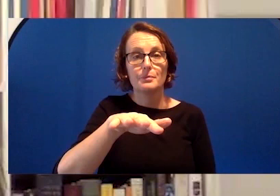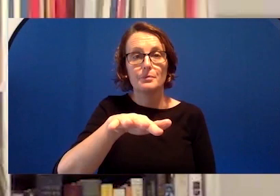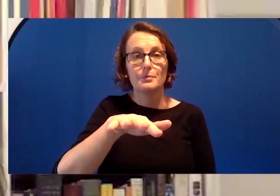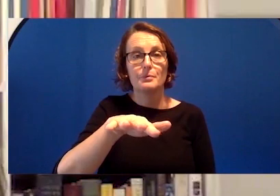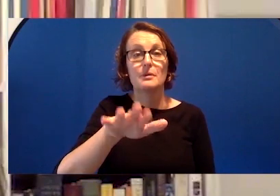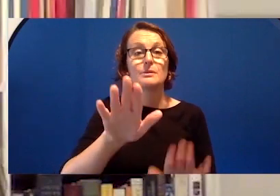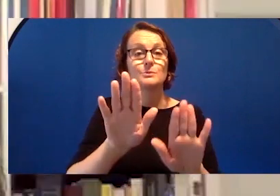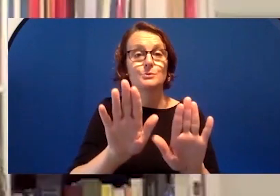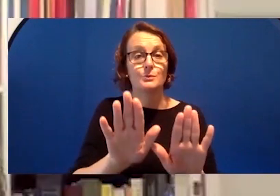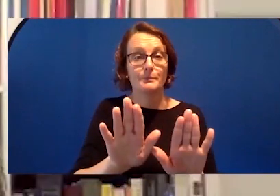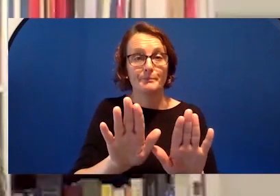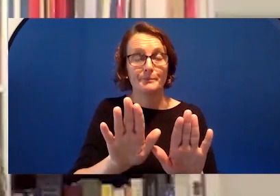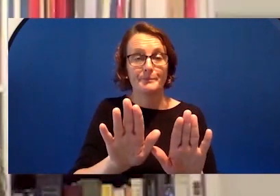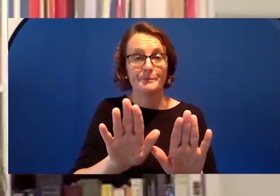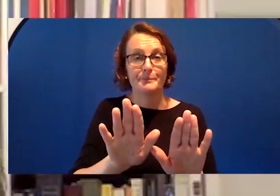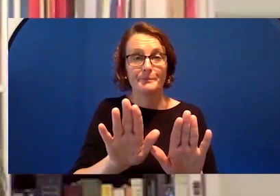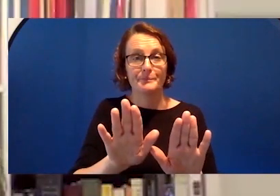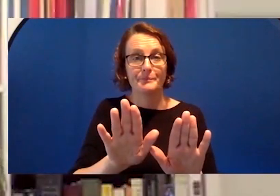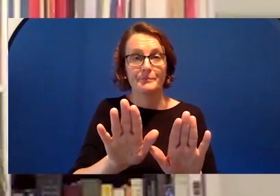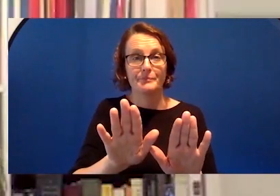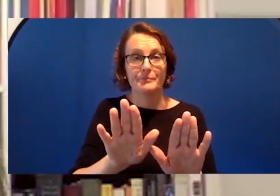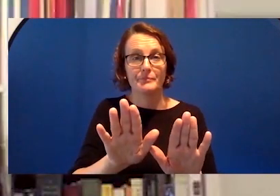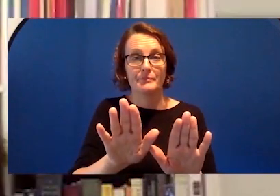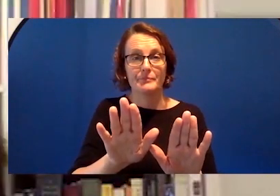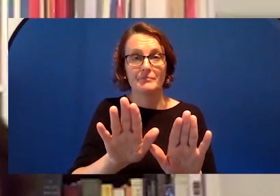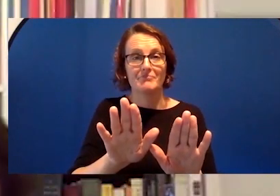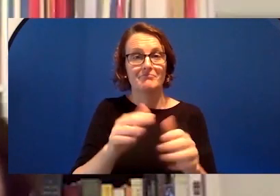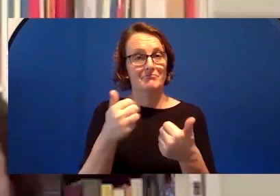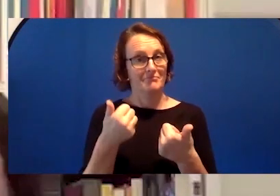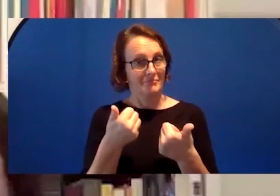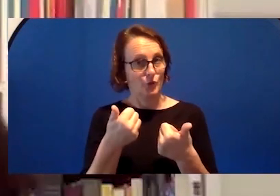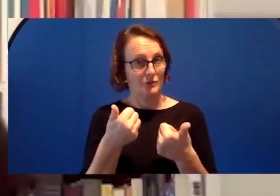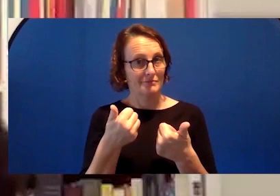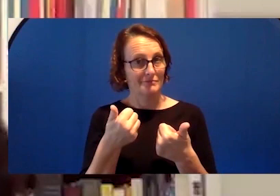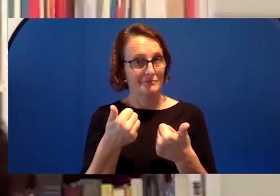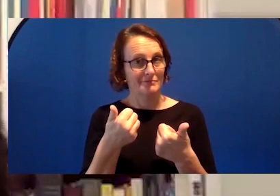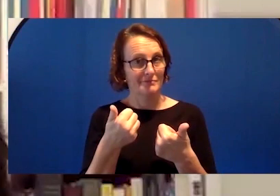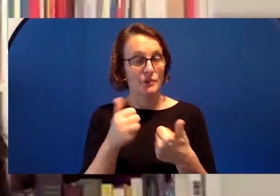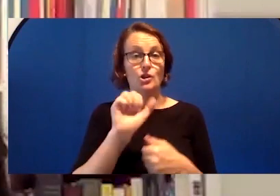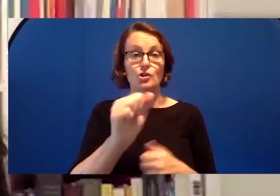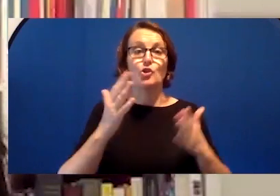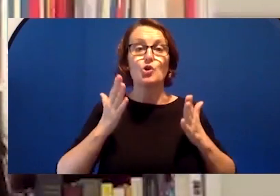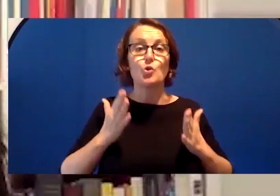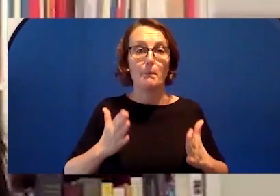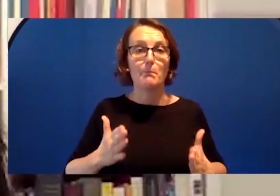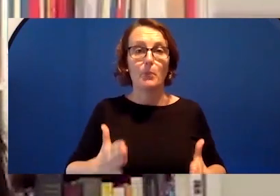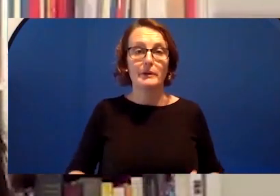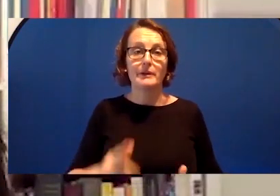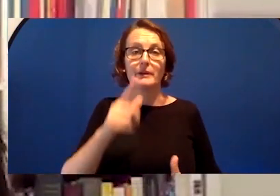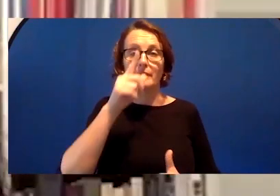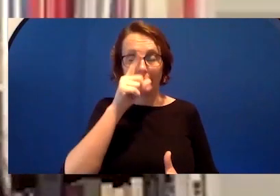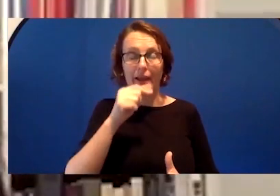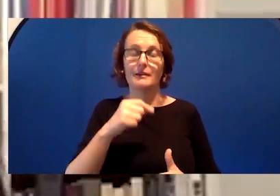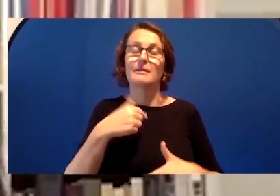And pause. Nice. Allow your body to take over your breathing again.